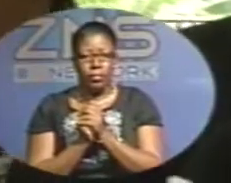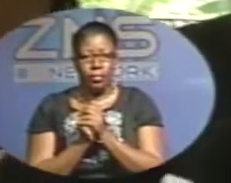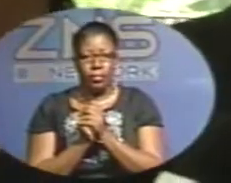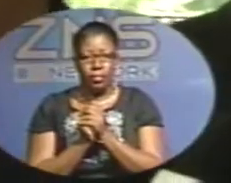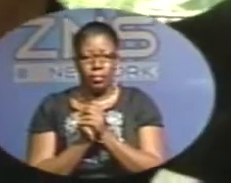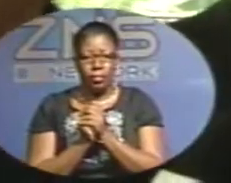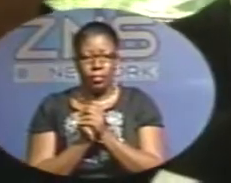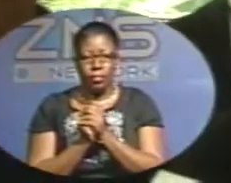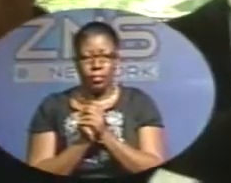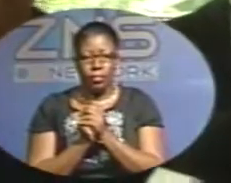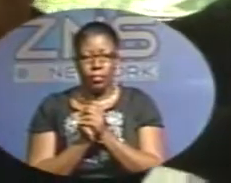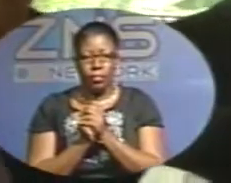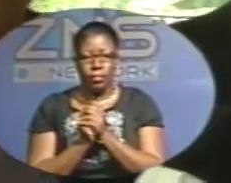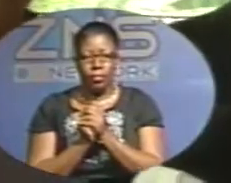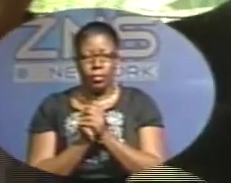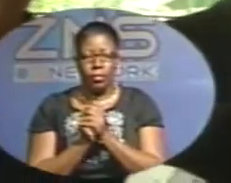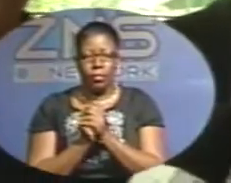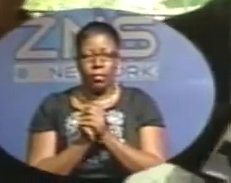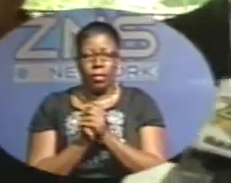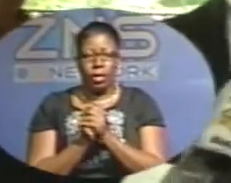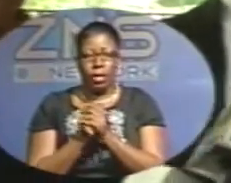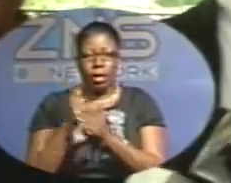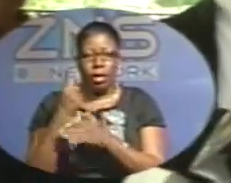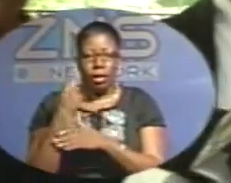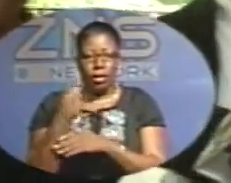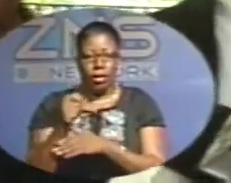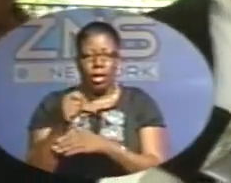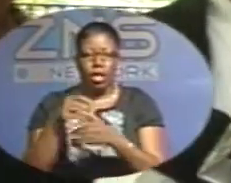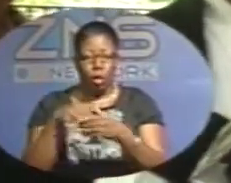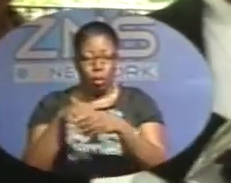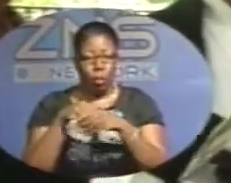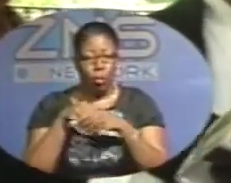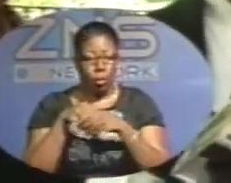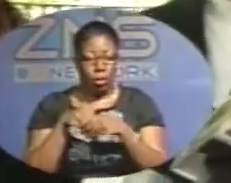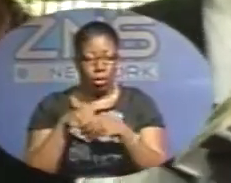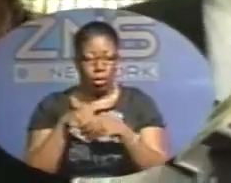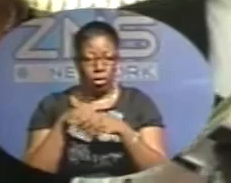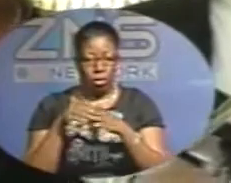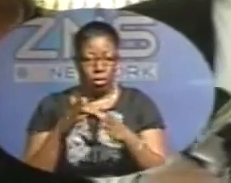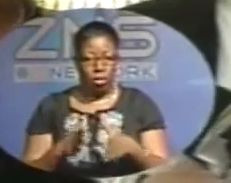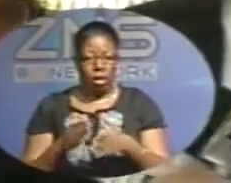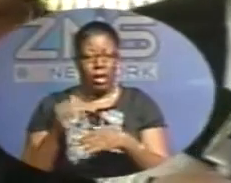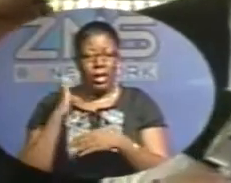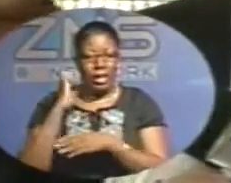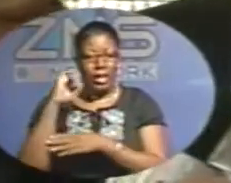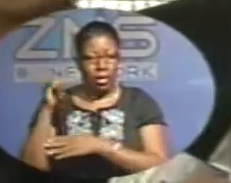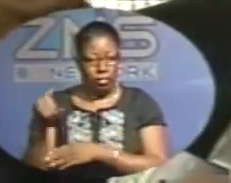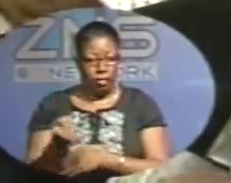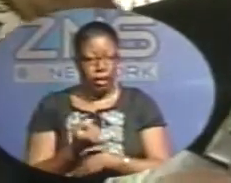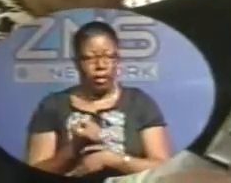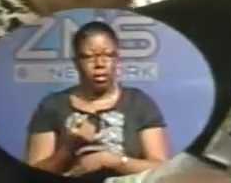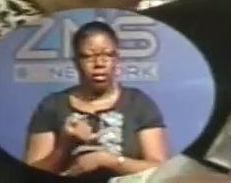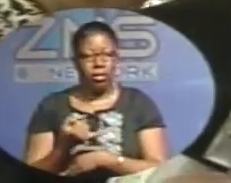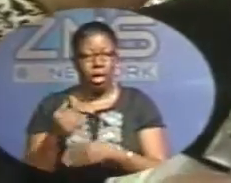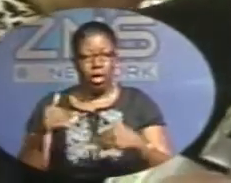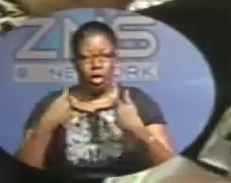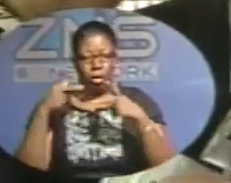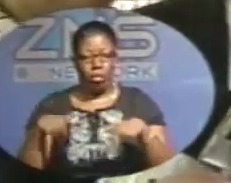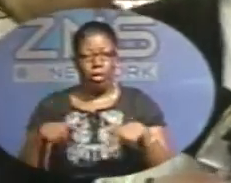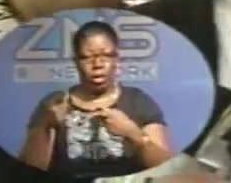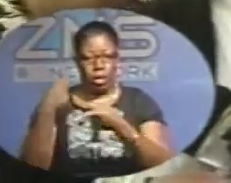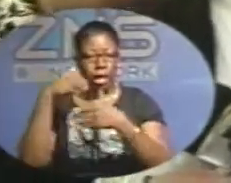Made by the owner, who's saying that he invited employed young persons to come